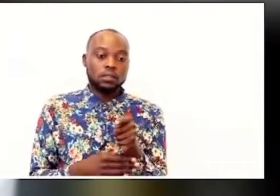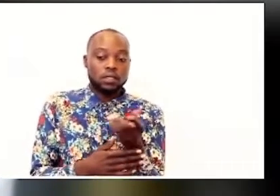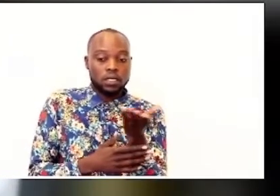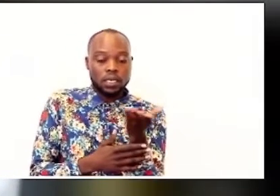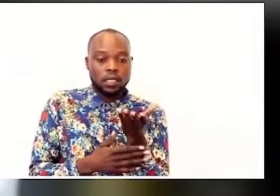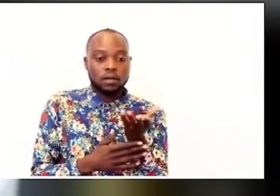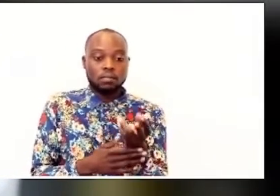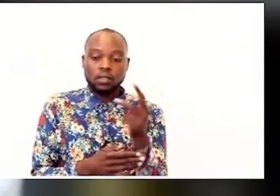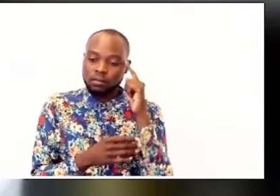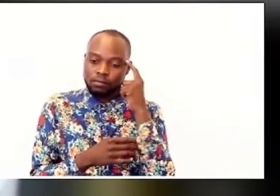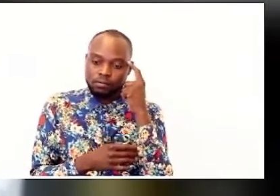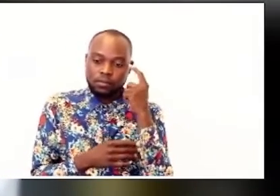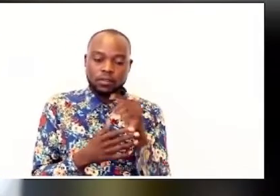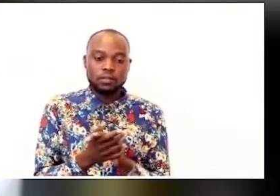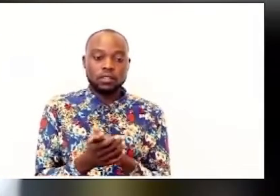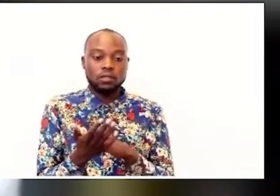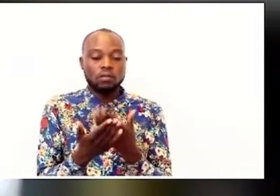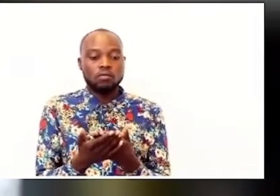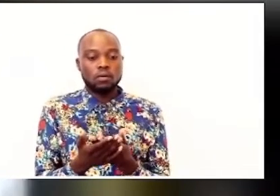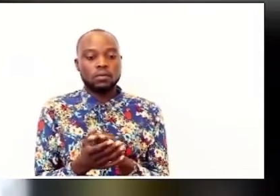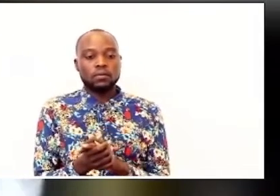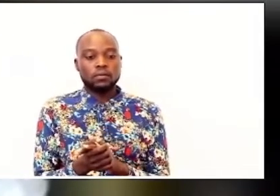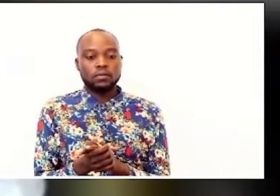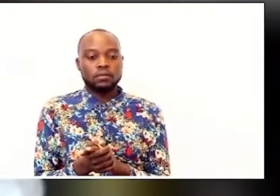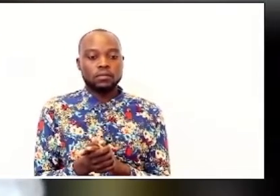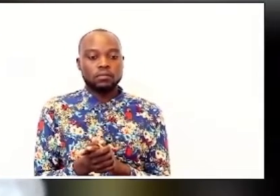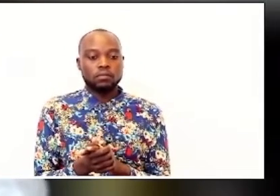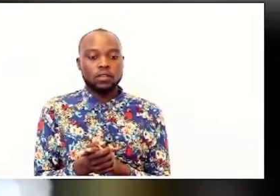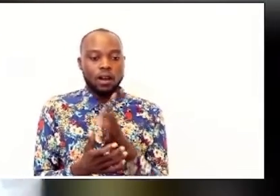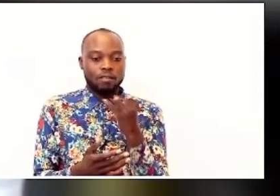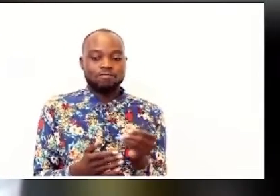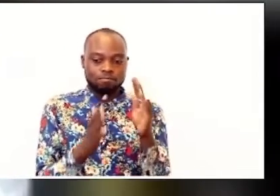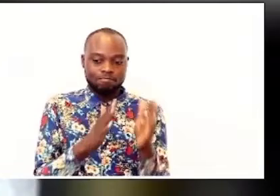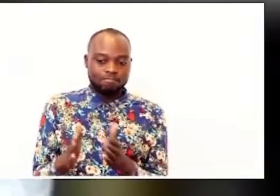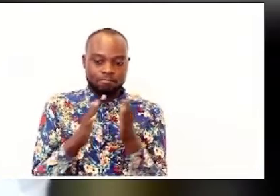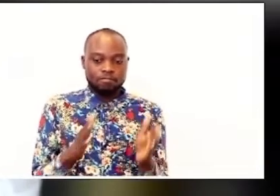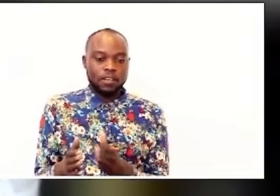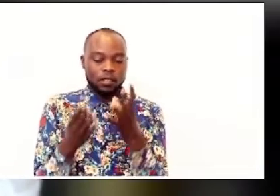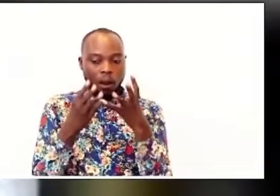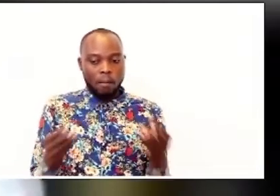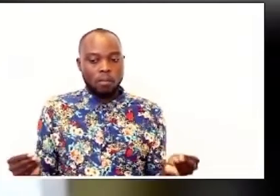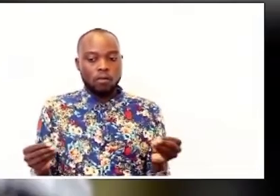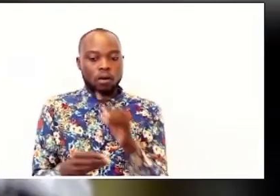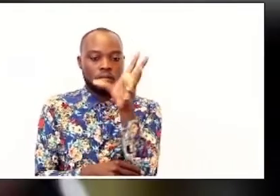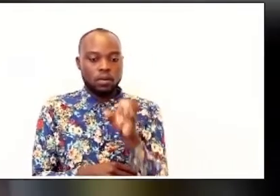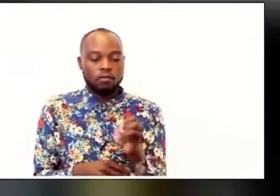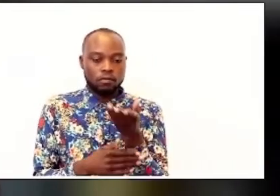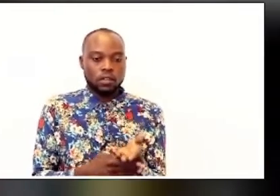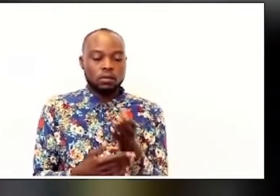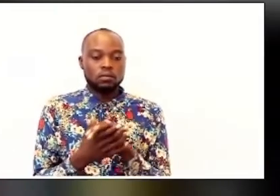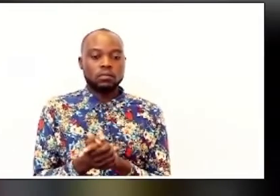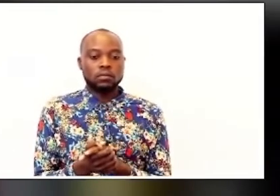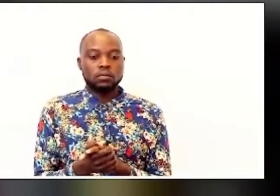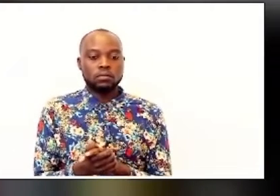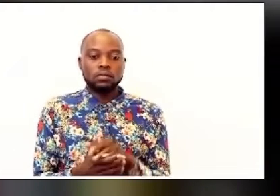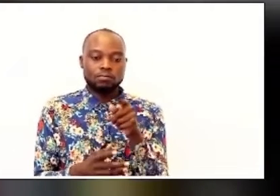challenge and address because we're having the COP coming to Africa. It's coming to Sharm el-Sheikh in Egypt. And this COP is going to